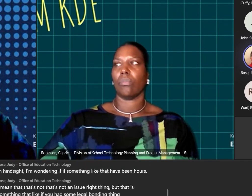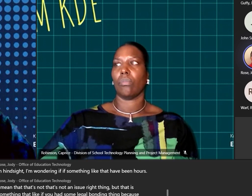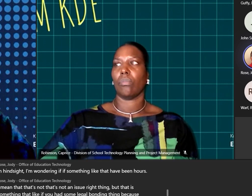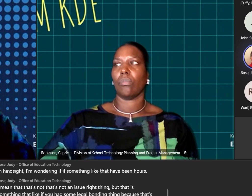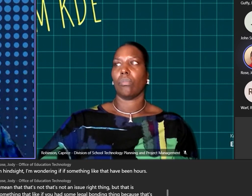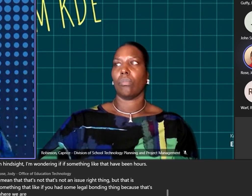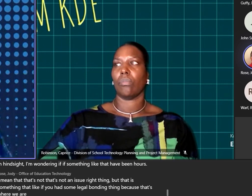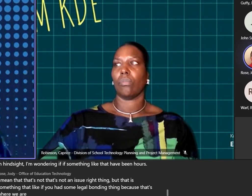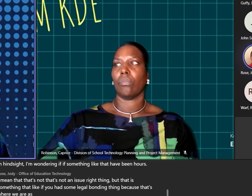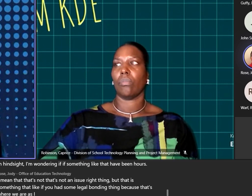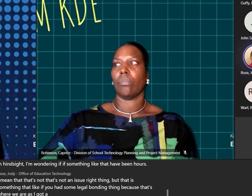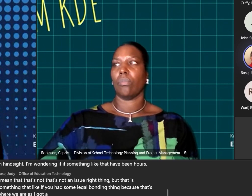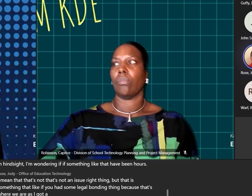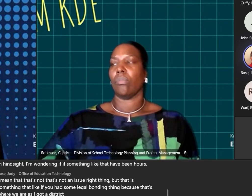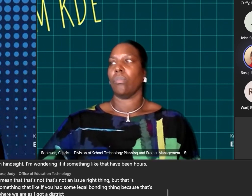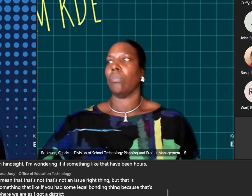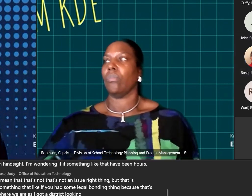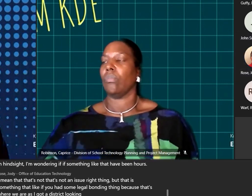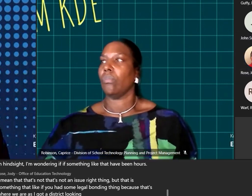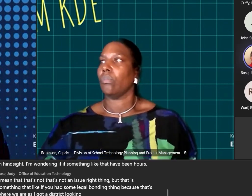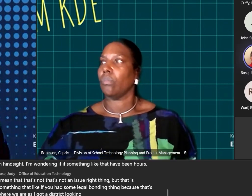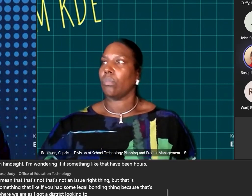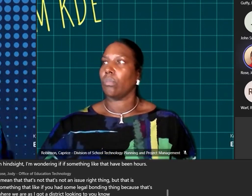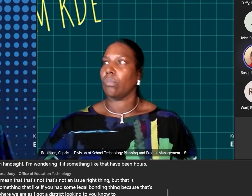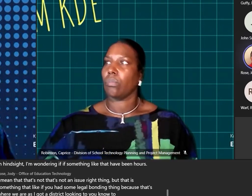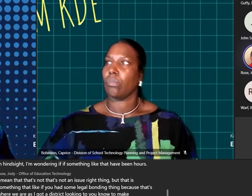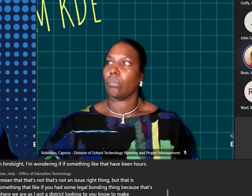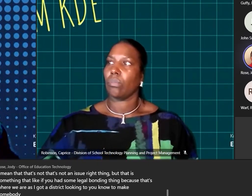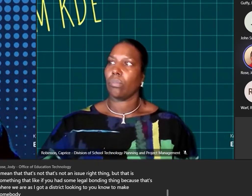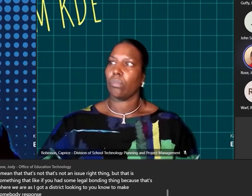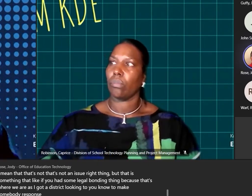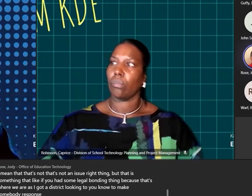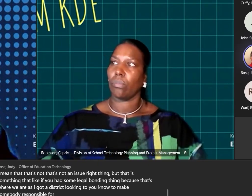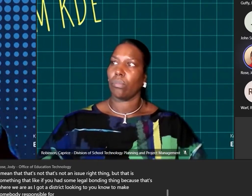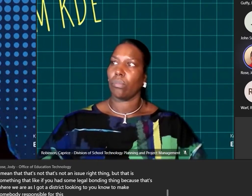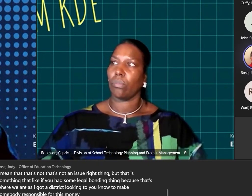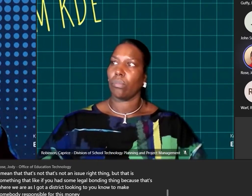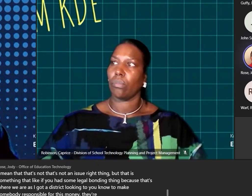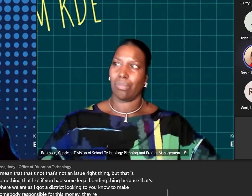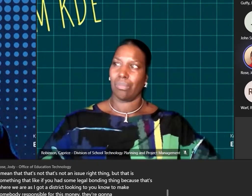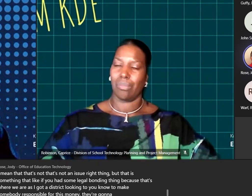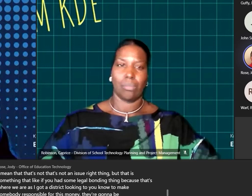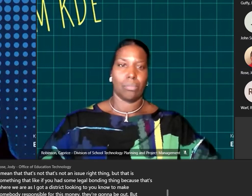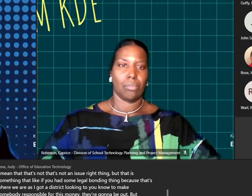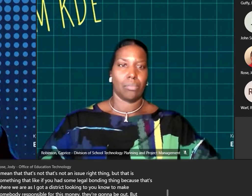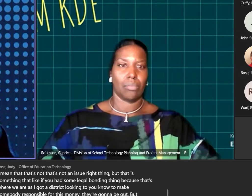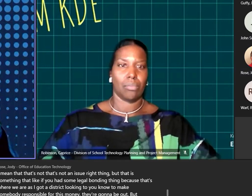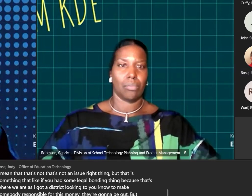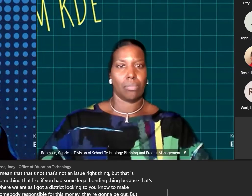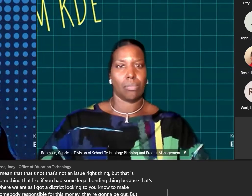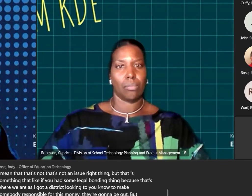thing, because that's where we are. Is I got a district looking to, to make somebody responsible for this money they're going to be out. But